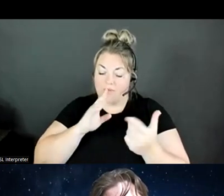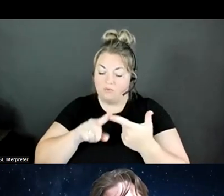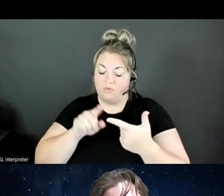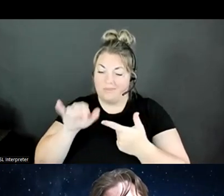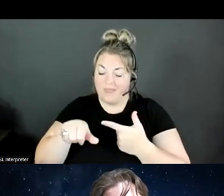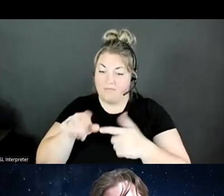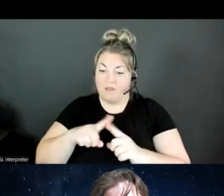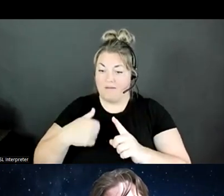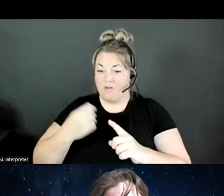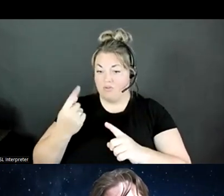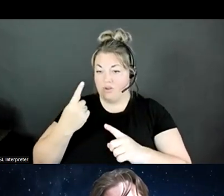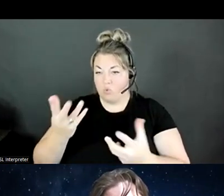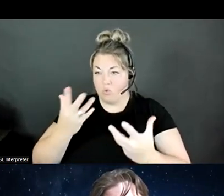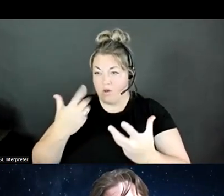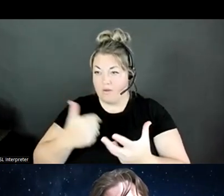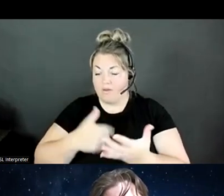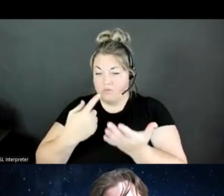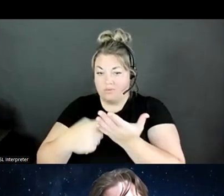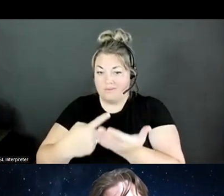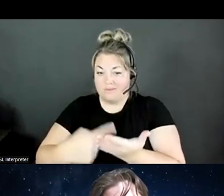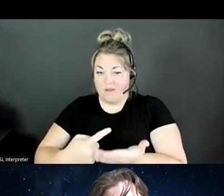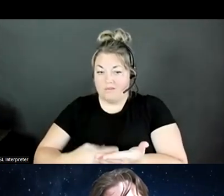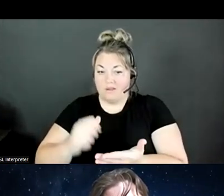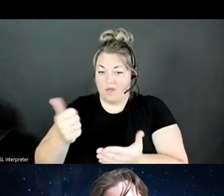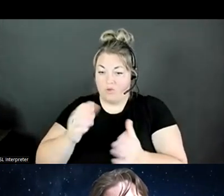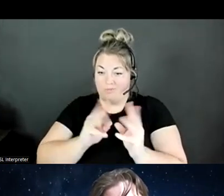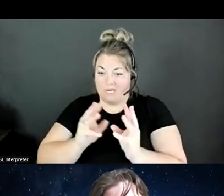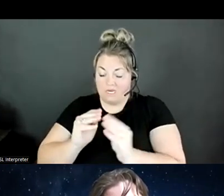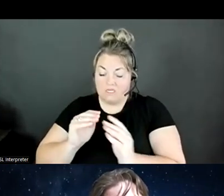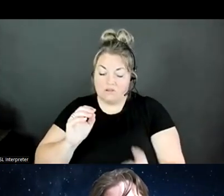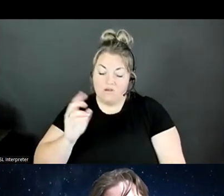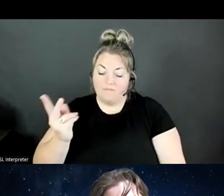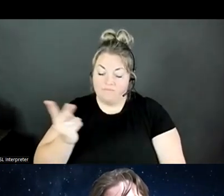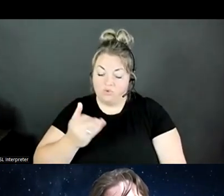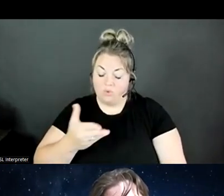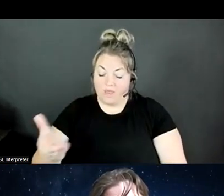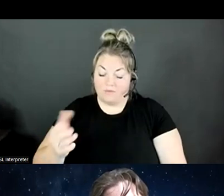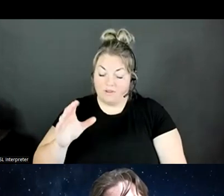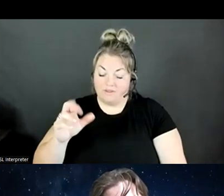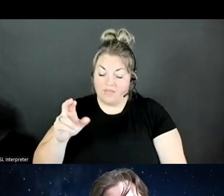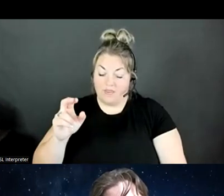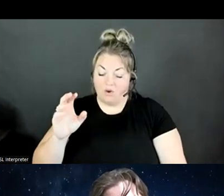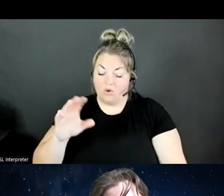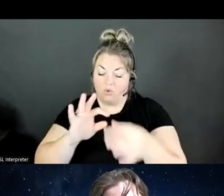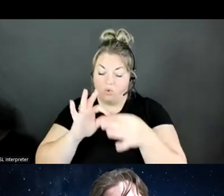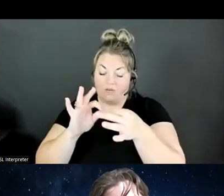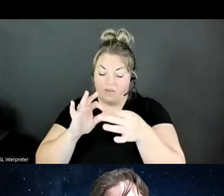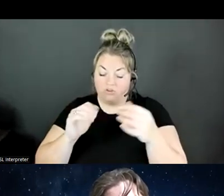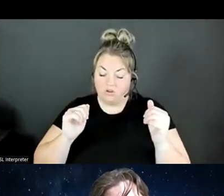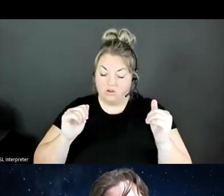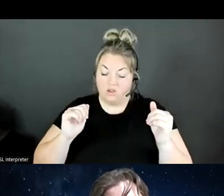you want these talked about or discussed in other meetings, these two items of care coordination